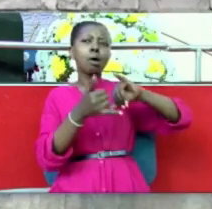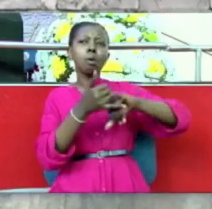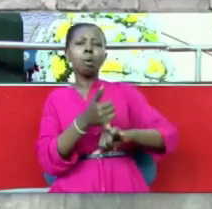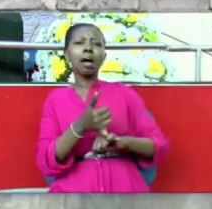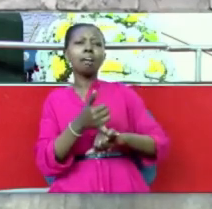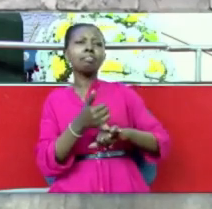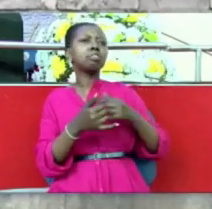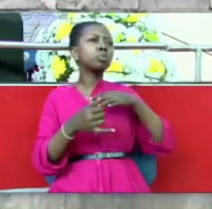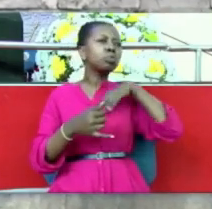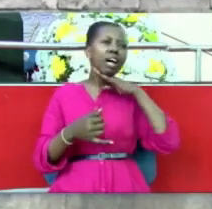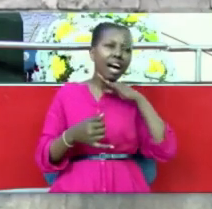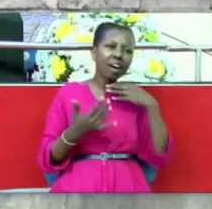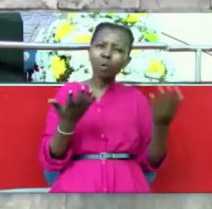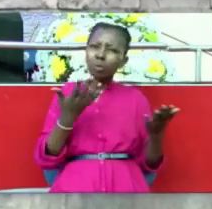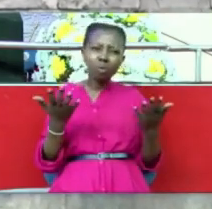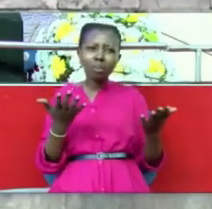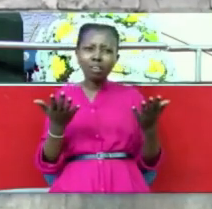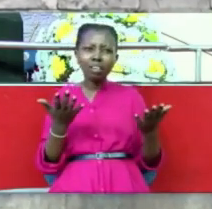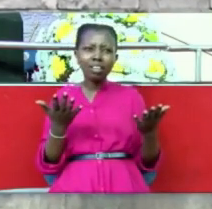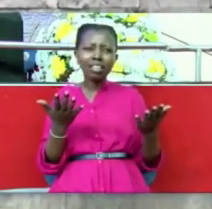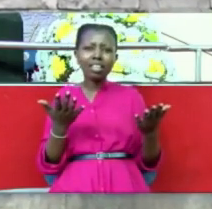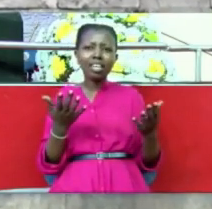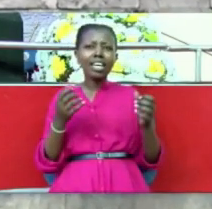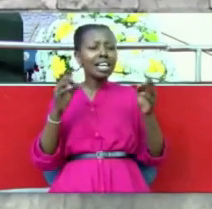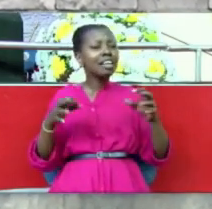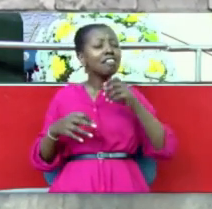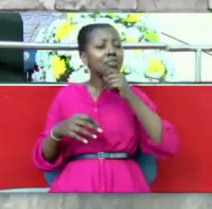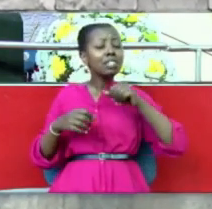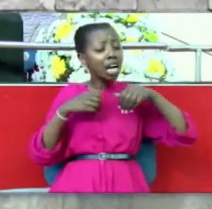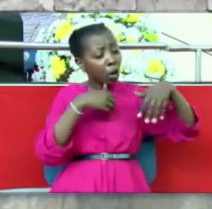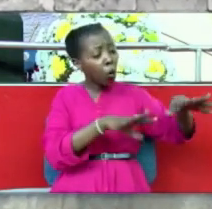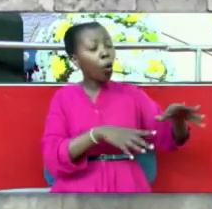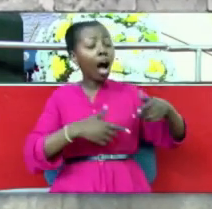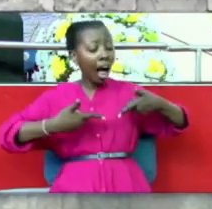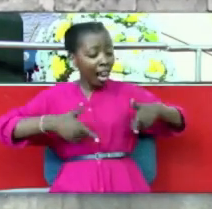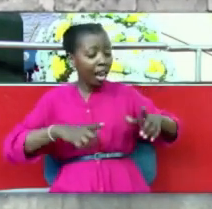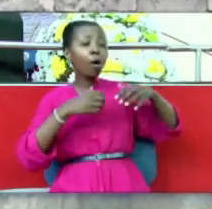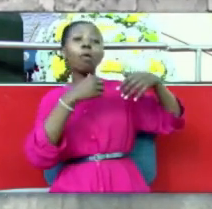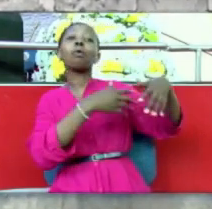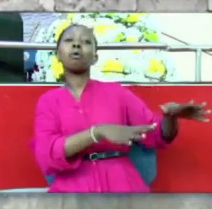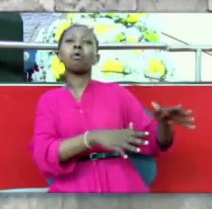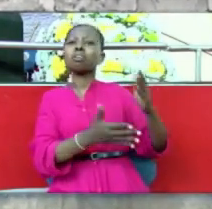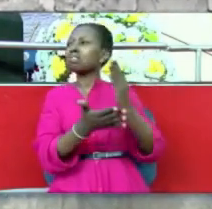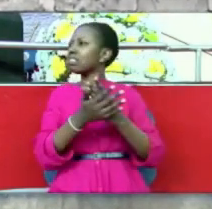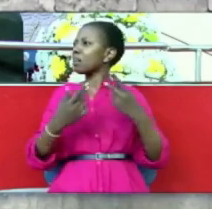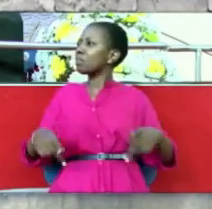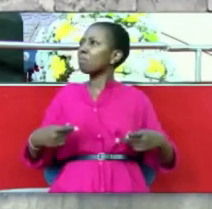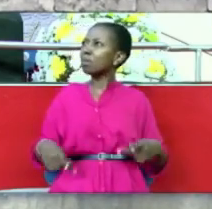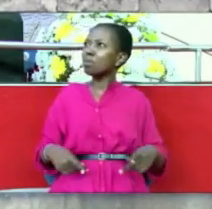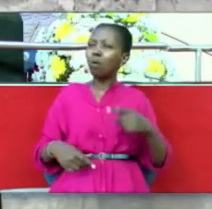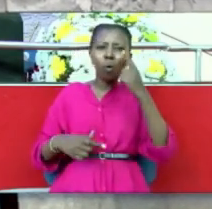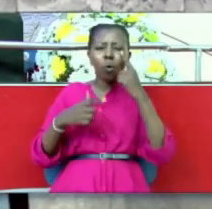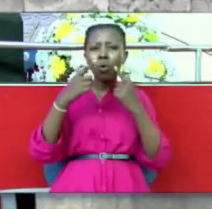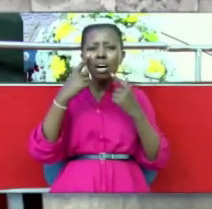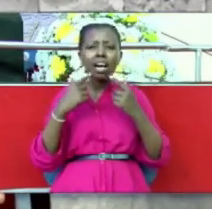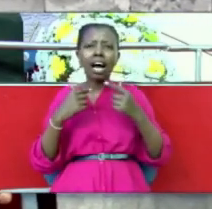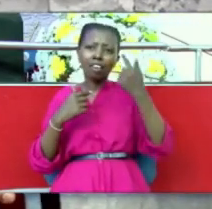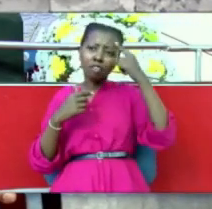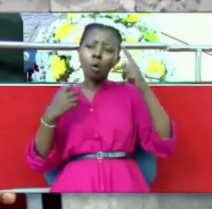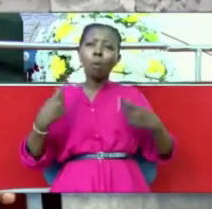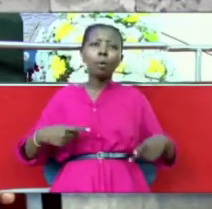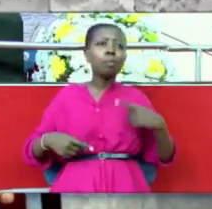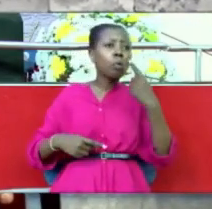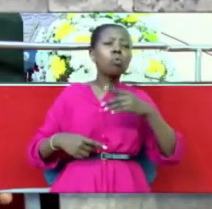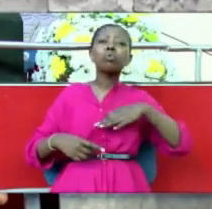nini? Kama ameenda muachilia ende. Some of us are still mourning people that died. Watu